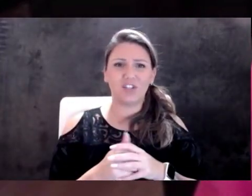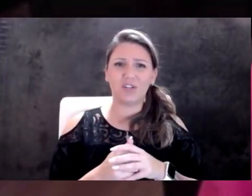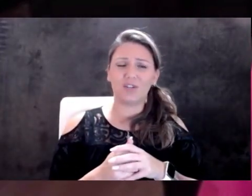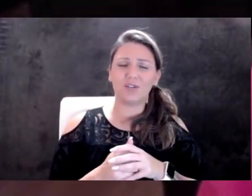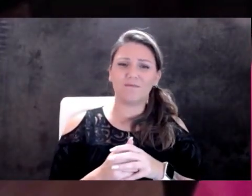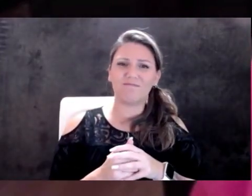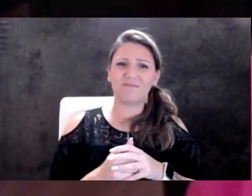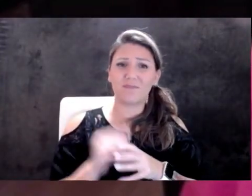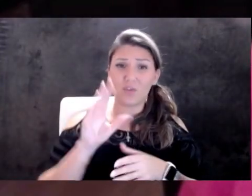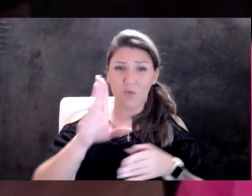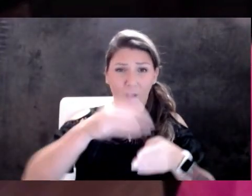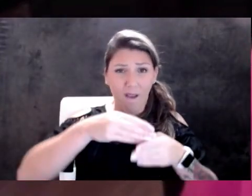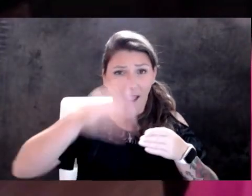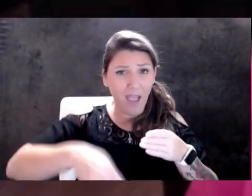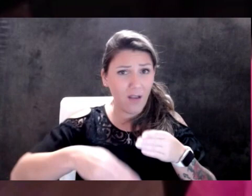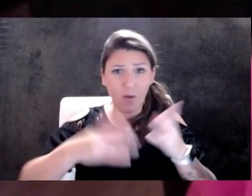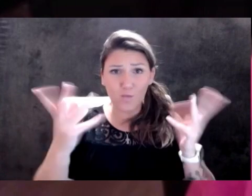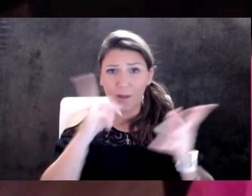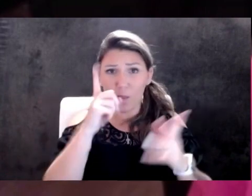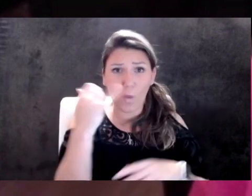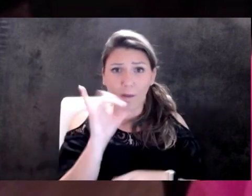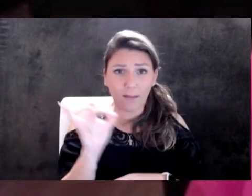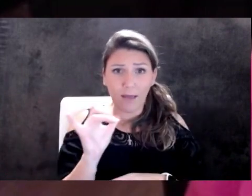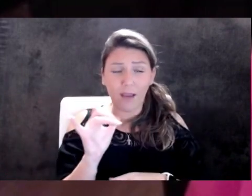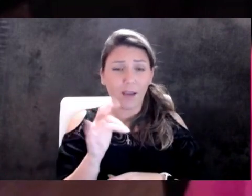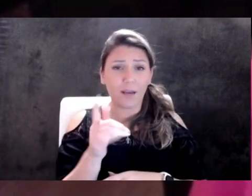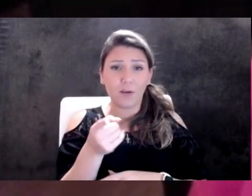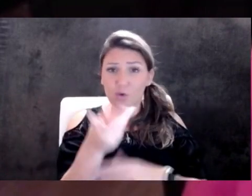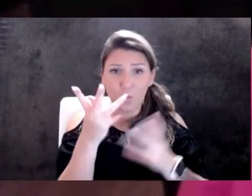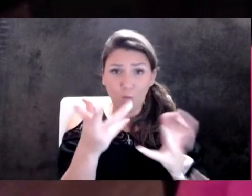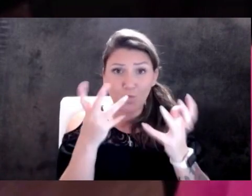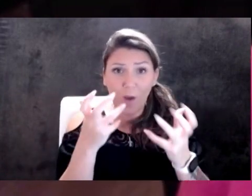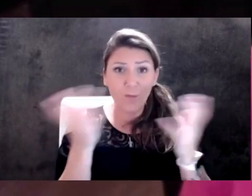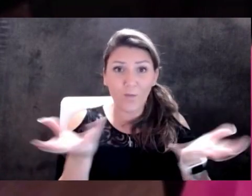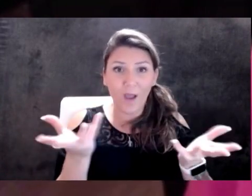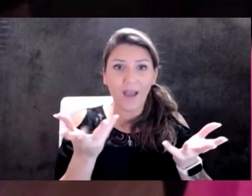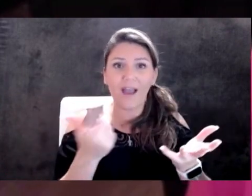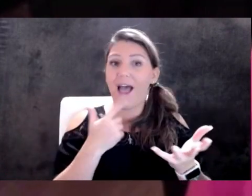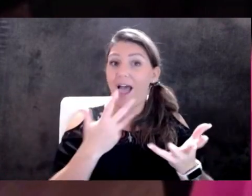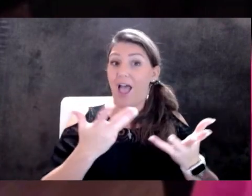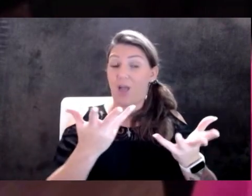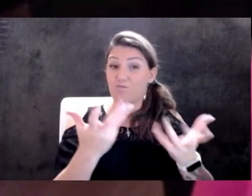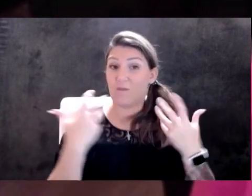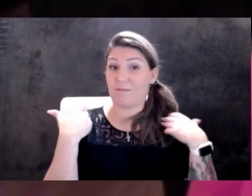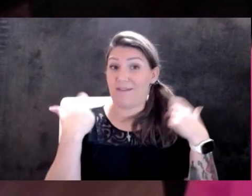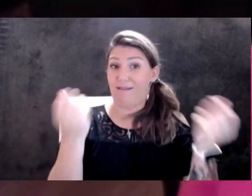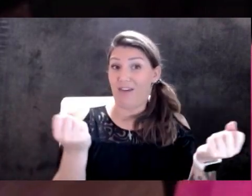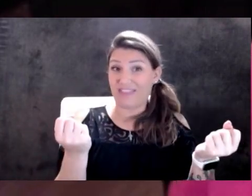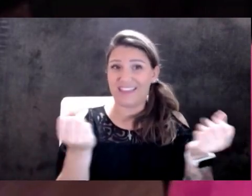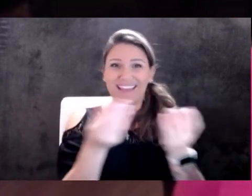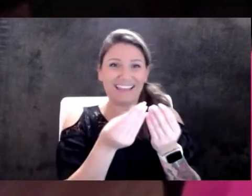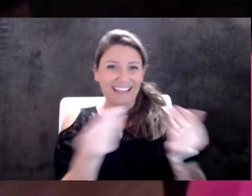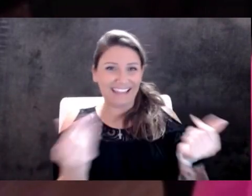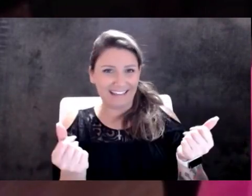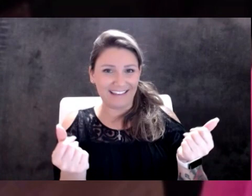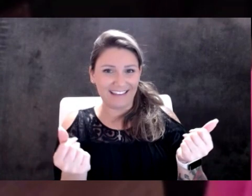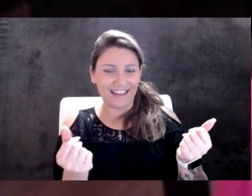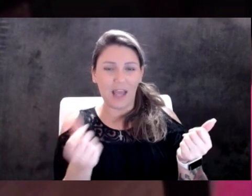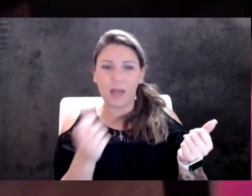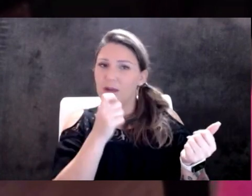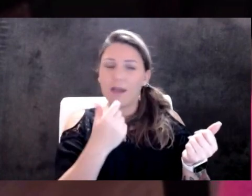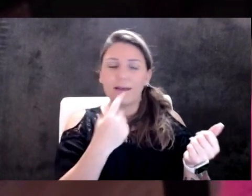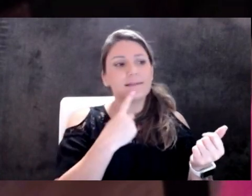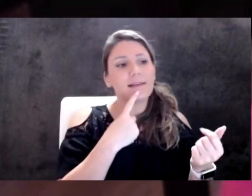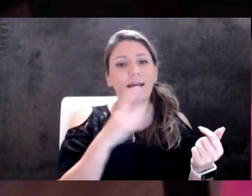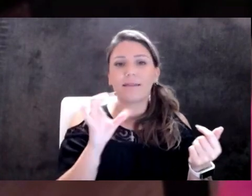your outcome to be? And what I want it to be healthy. I want it to be healed. And I'm not saying that I'm, like